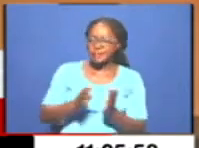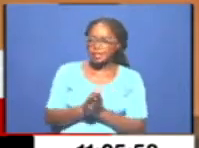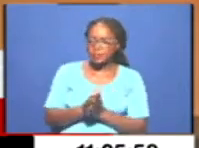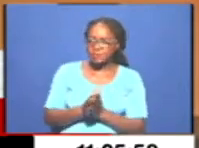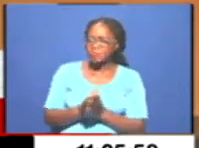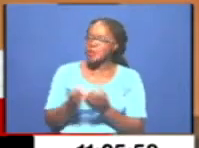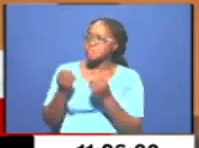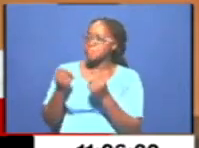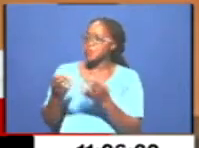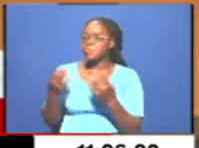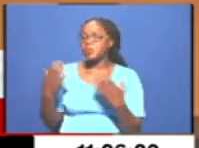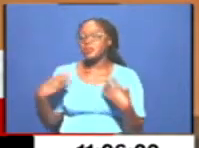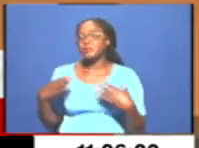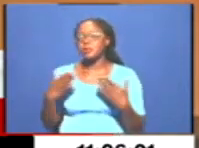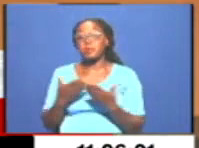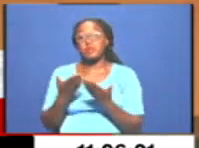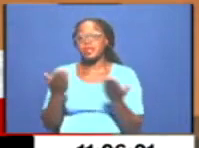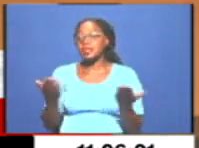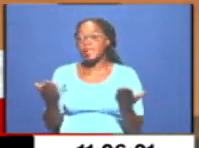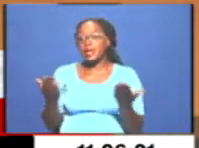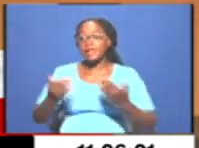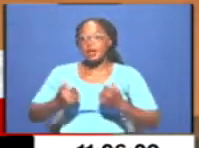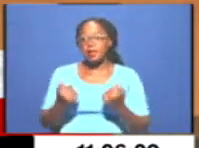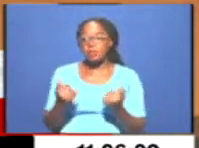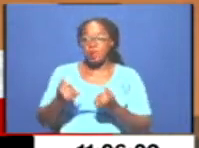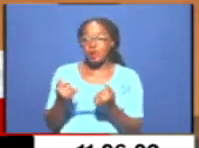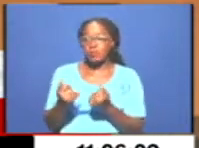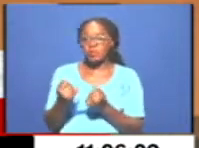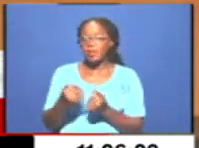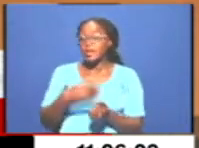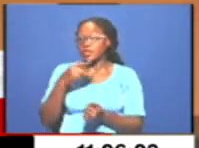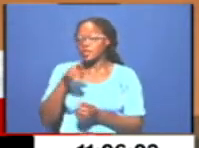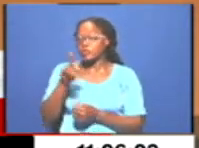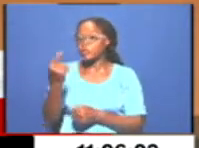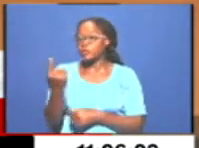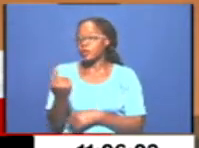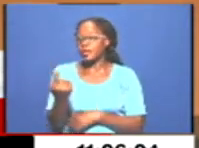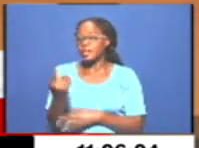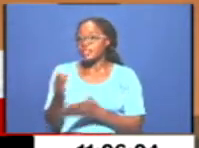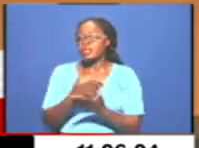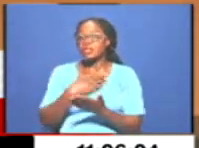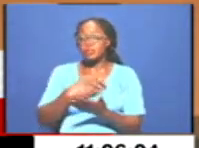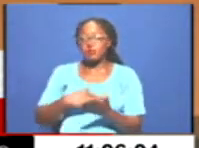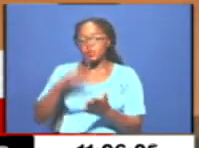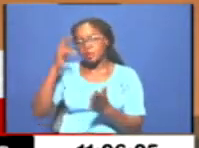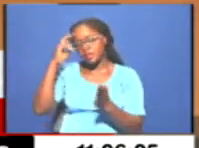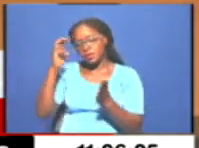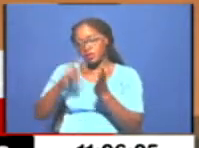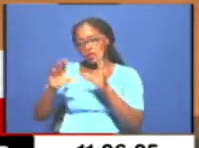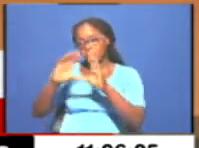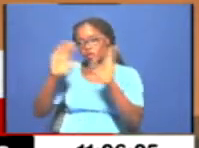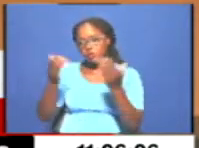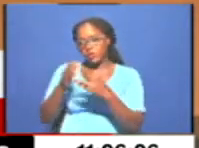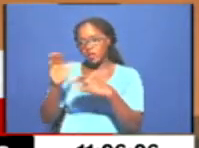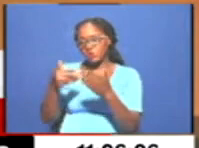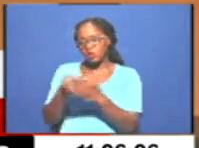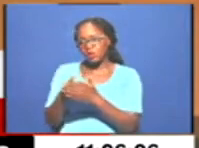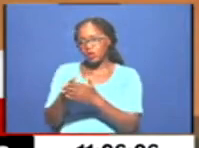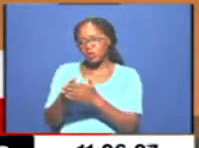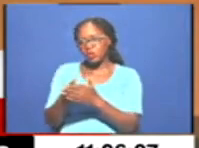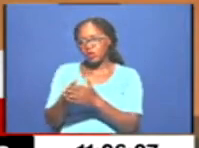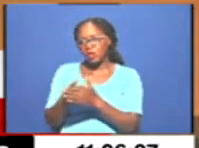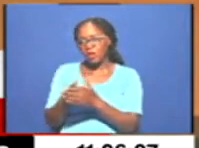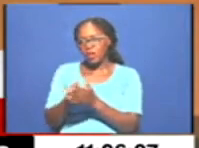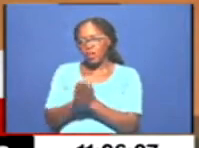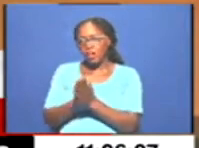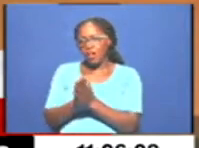people, and I'm glad that one of your guests today was somebody who has been recognized worldwide in terms of what in terms of what